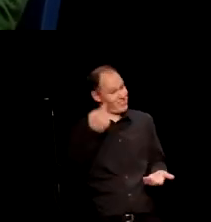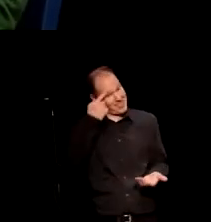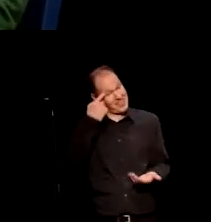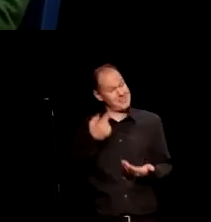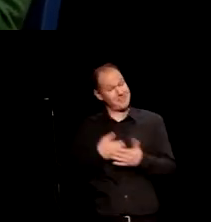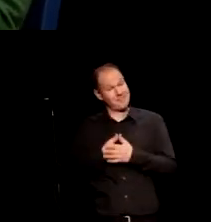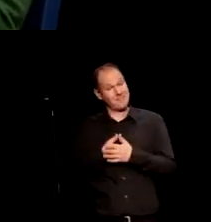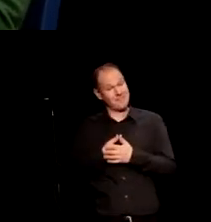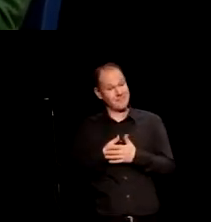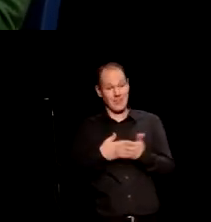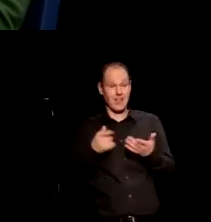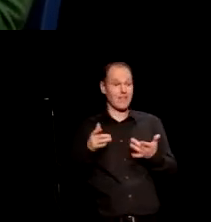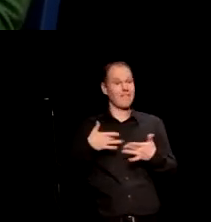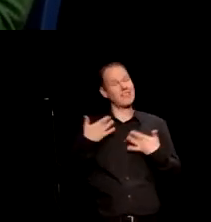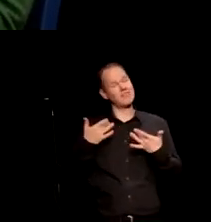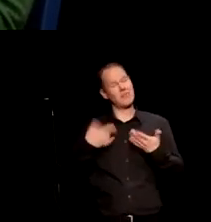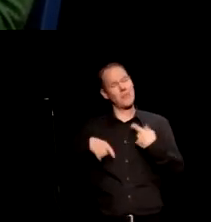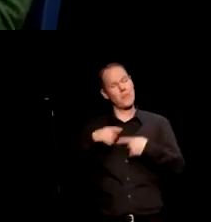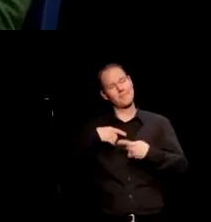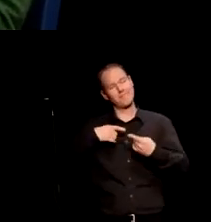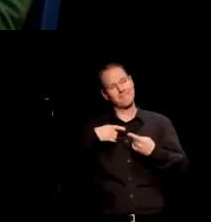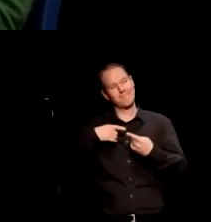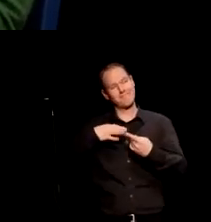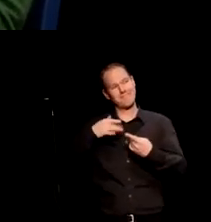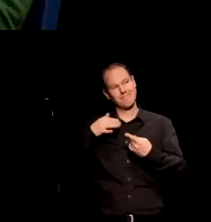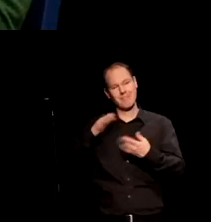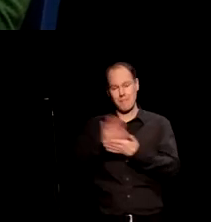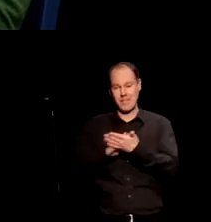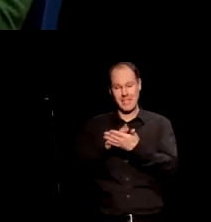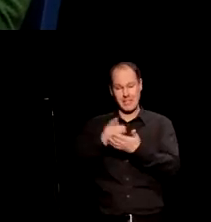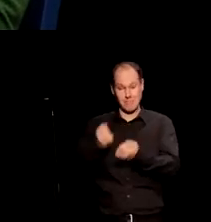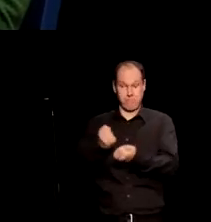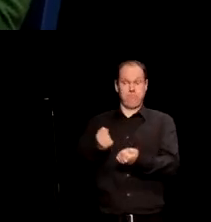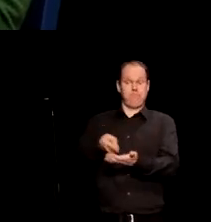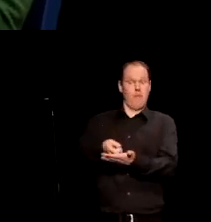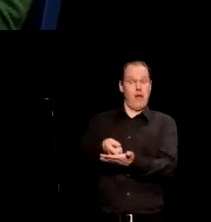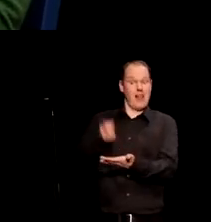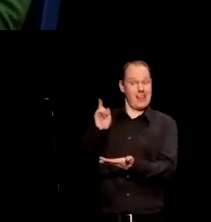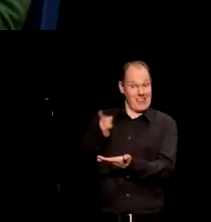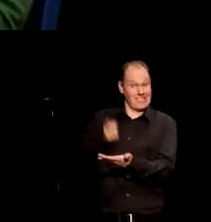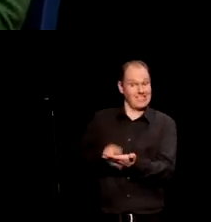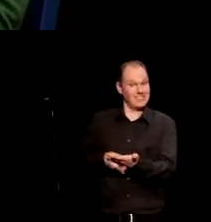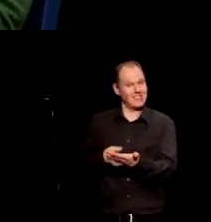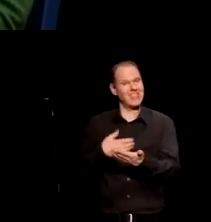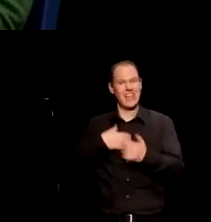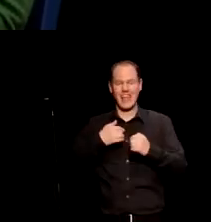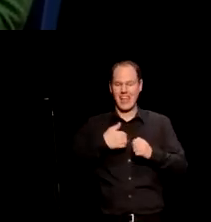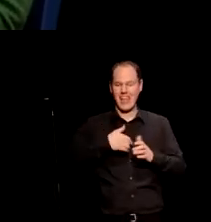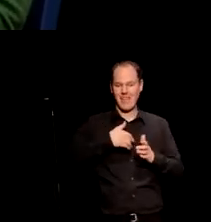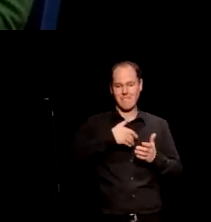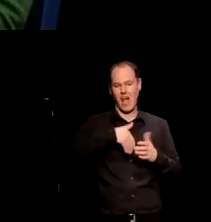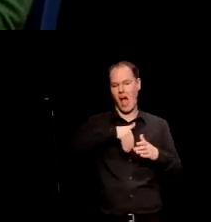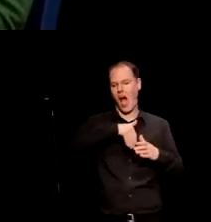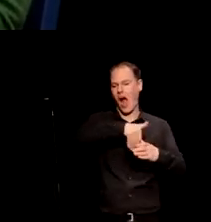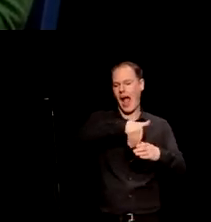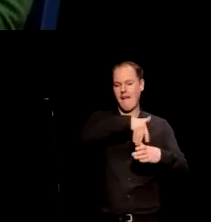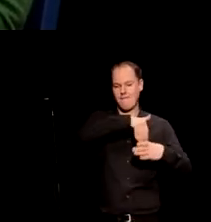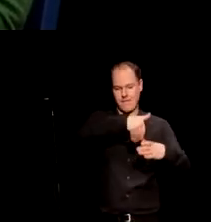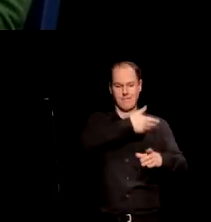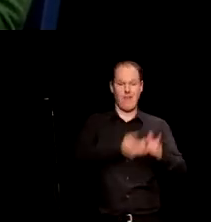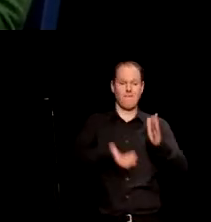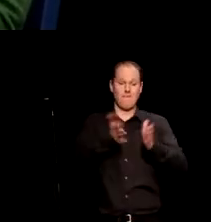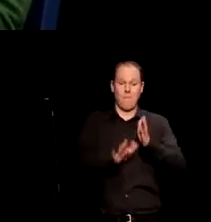in what should be a creative field, I think that definitely has additional power, going back to what Kate was saying about archives of surveillance and censorship, for